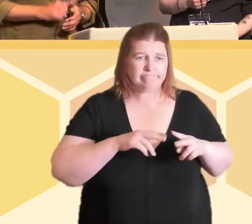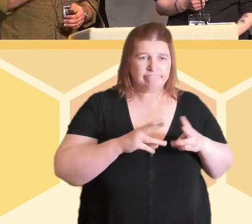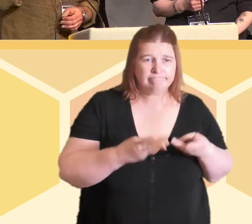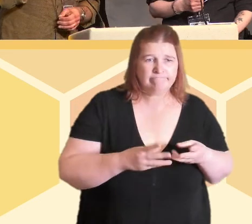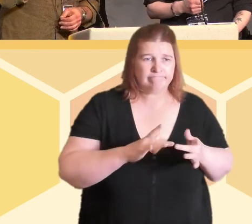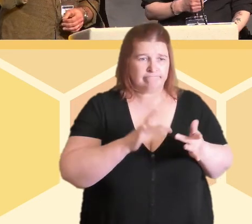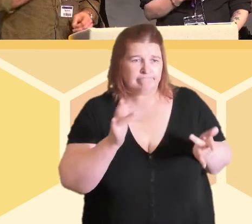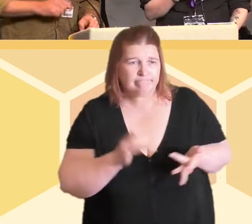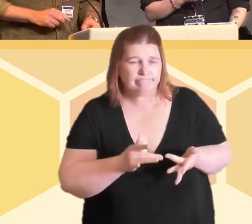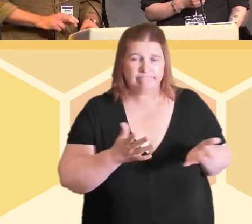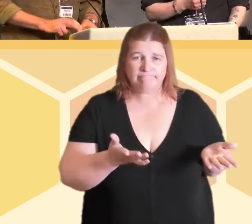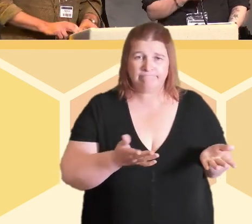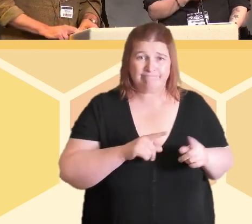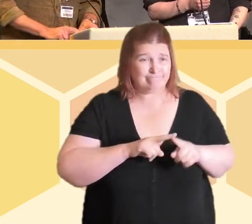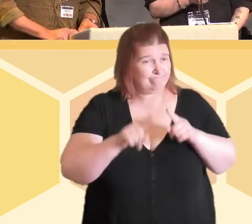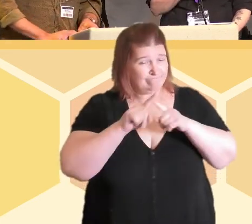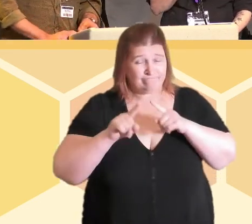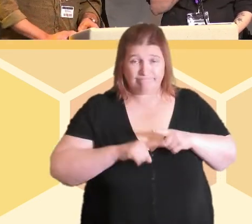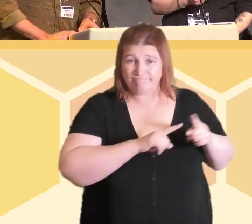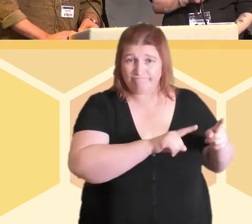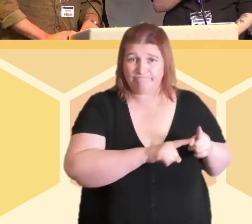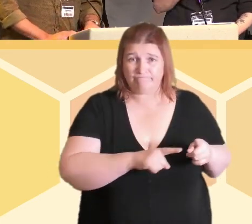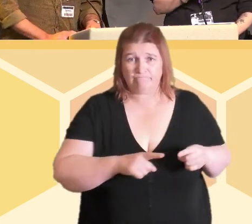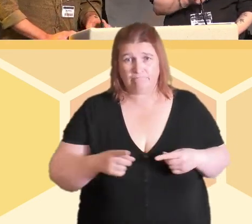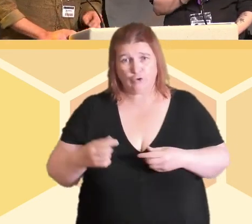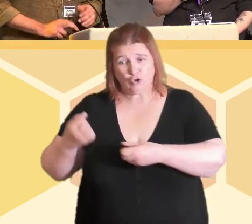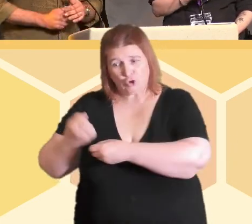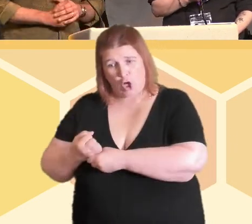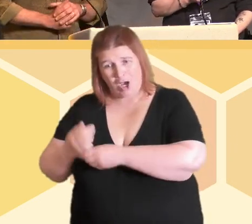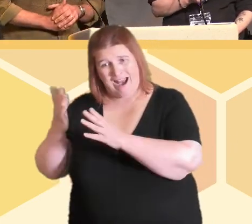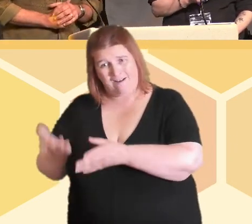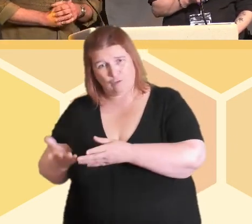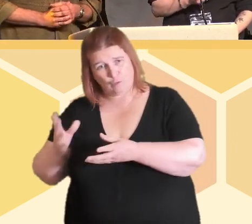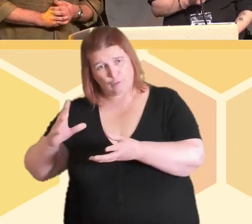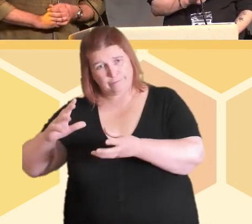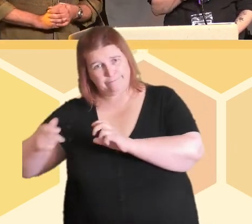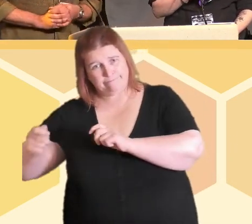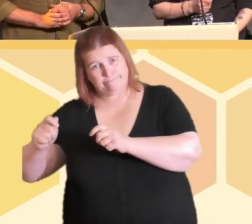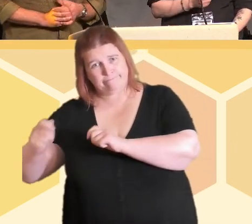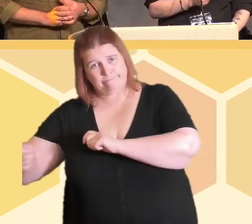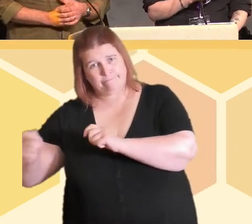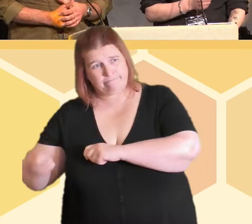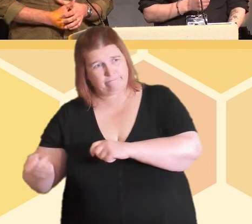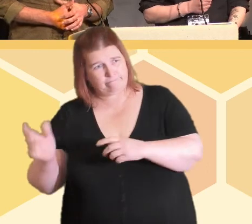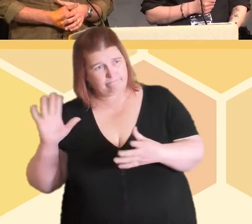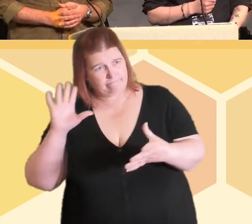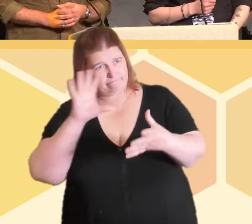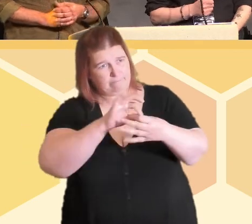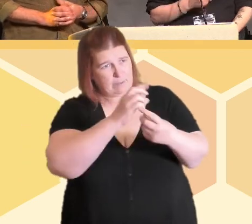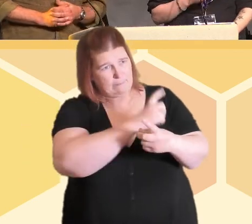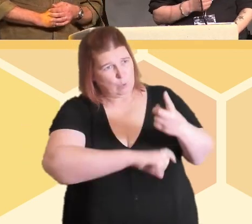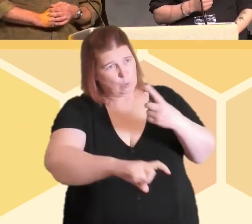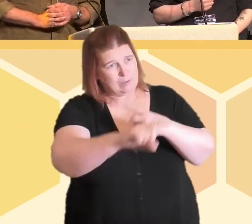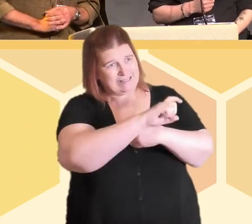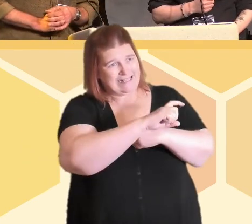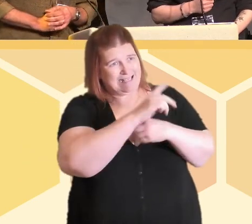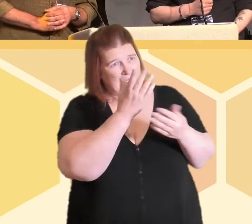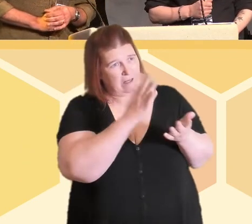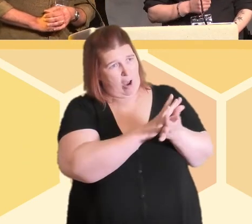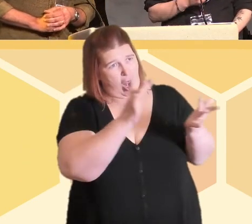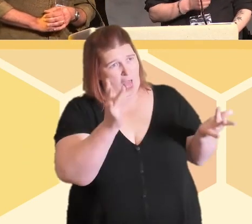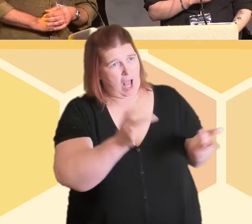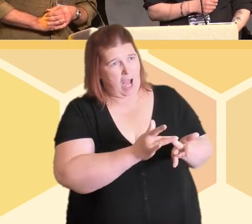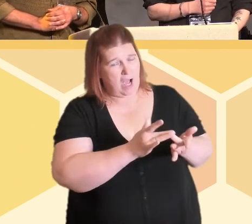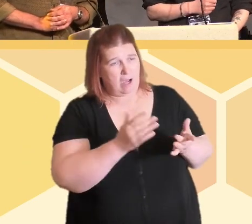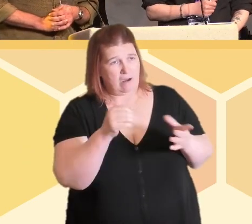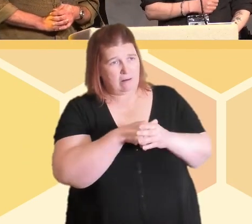and missional communities to find ways of creating authentic community online, embracing our Baptist DNA of radical dissent,